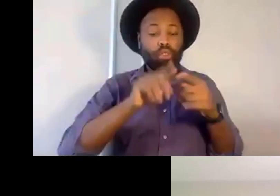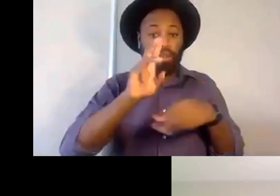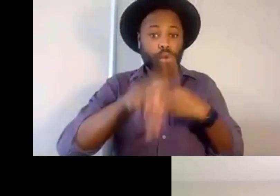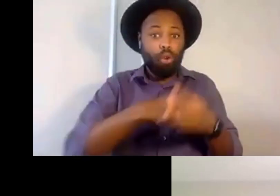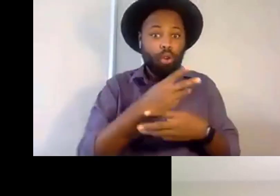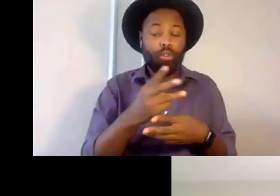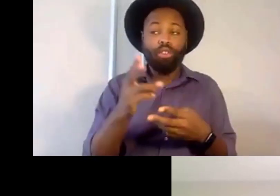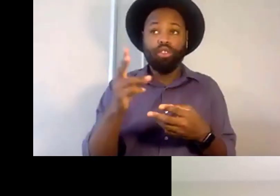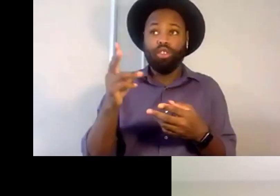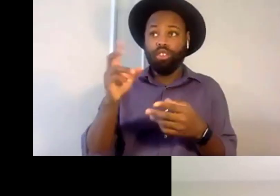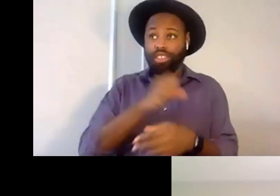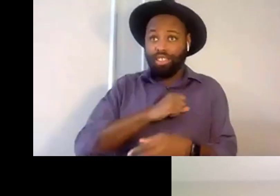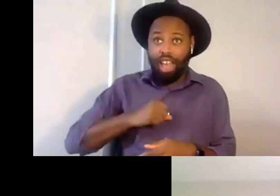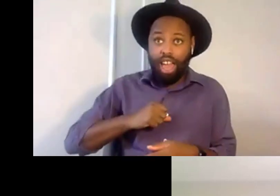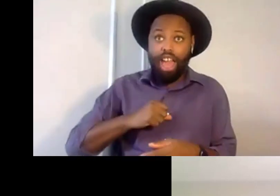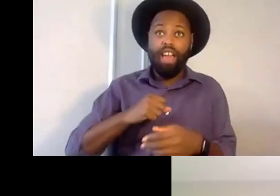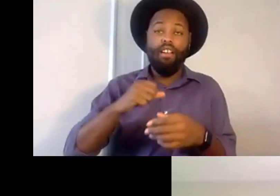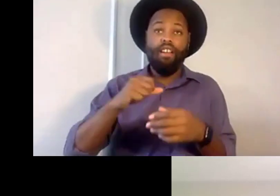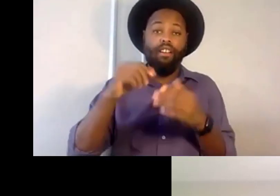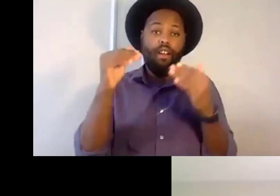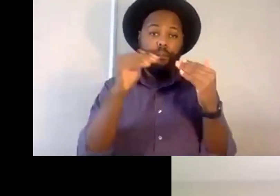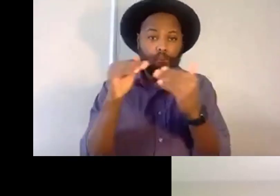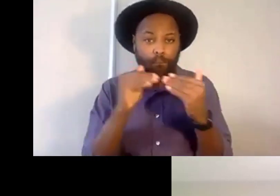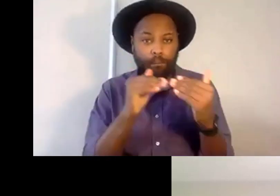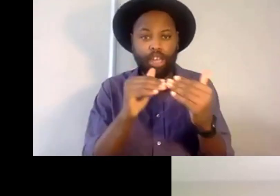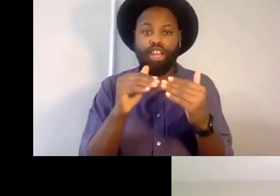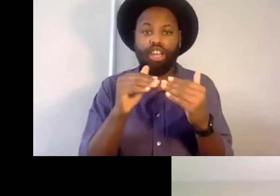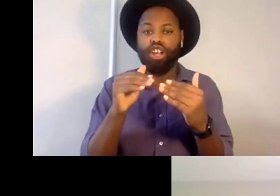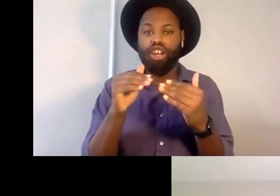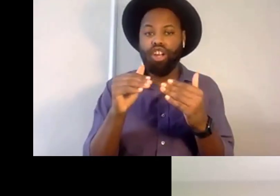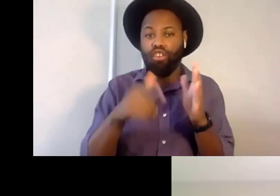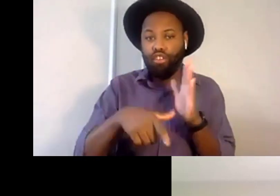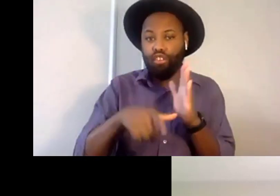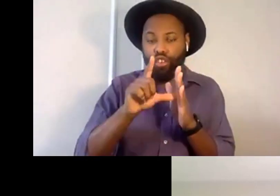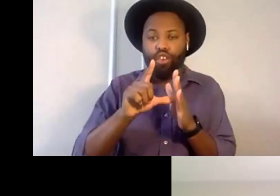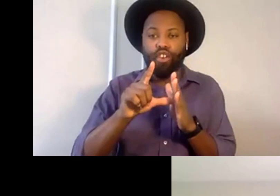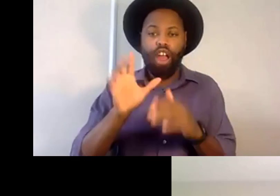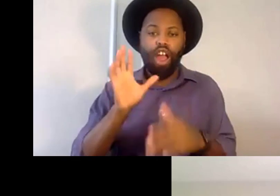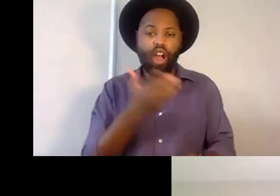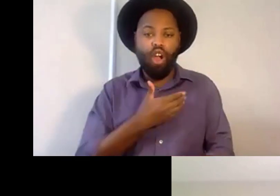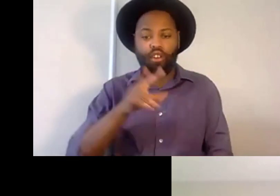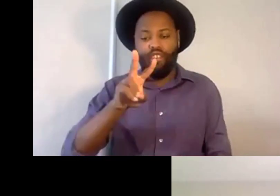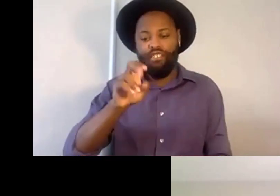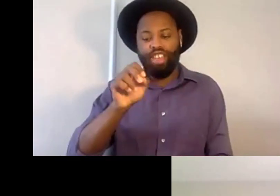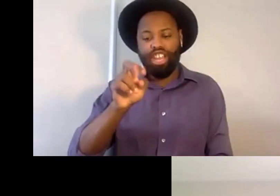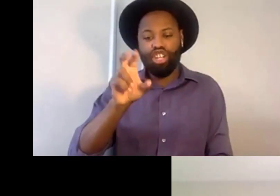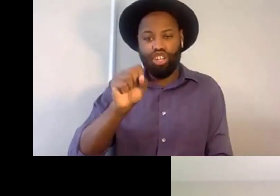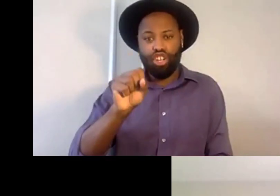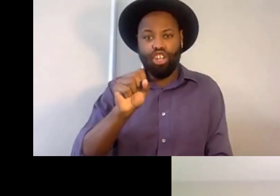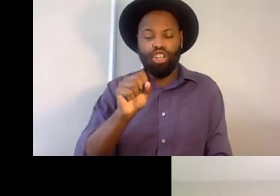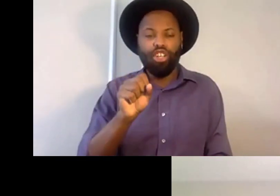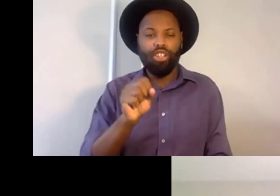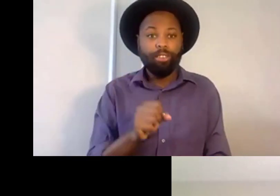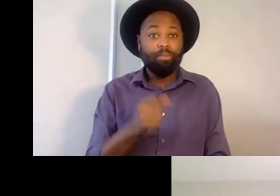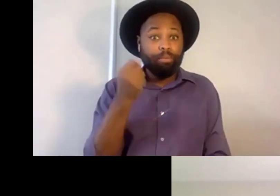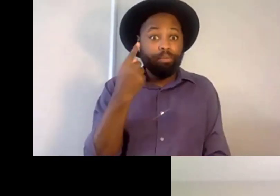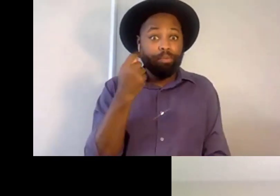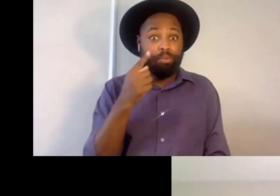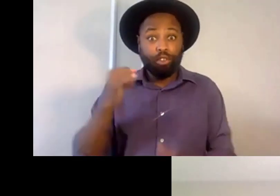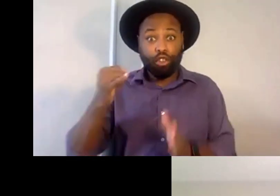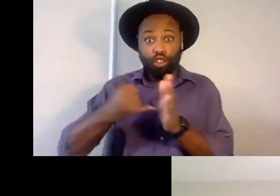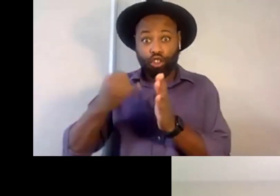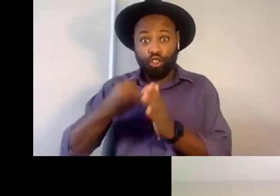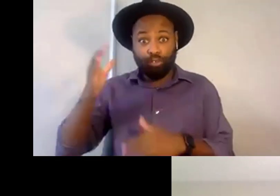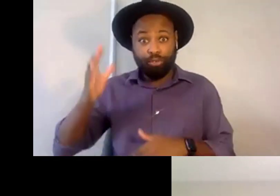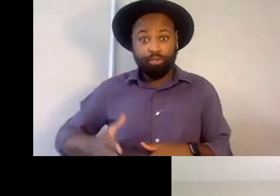reviewers. So I think that's been a focus for us. And then on the journal side, our editorial